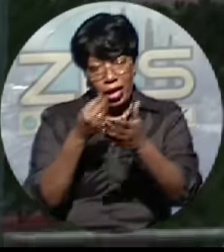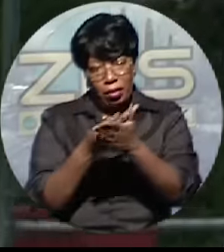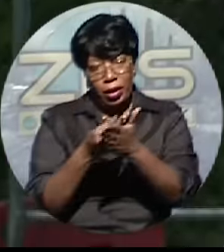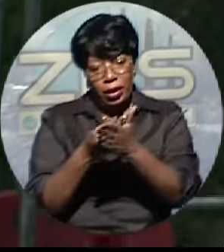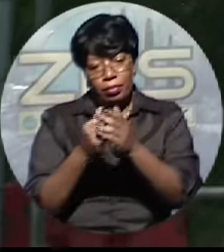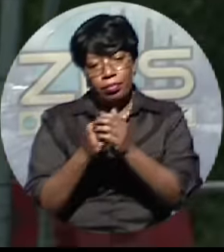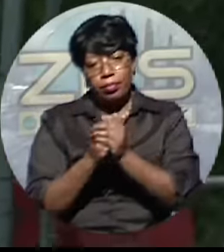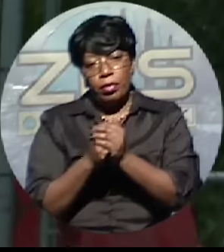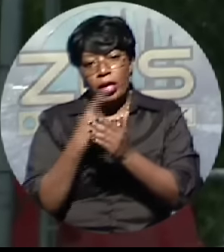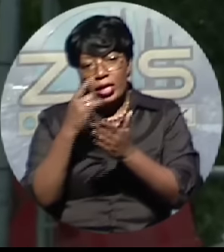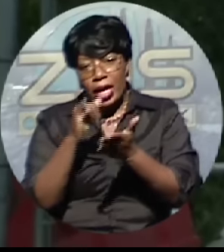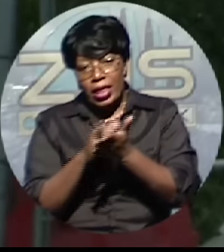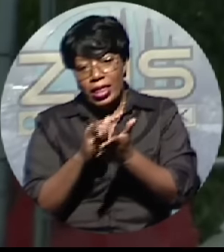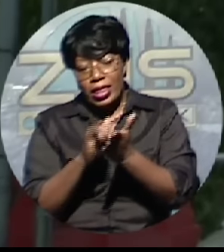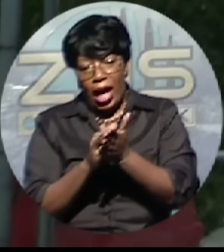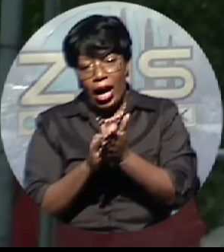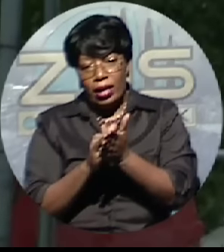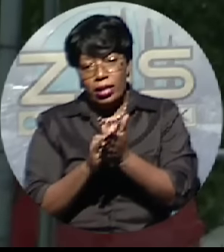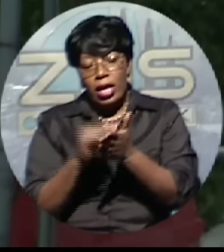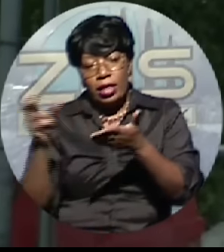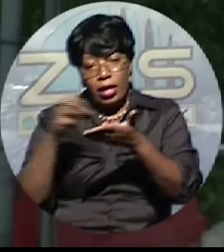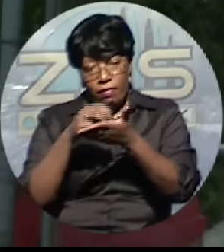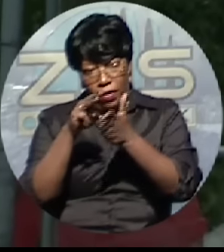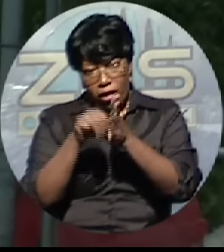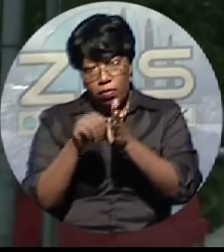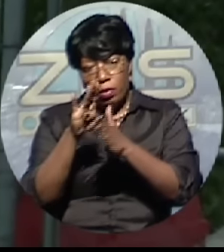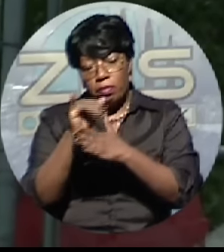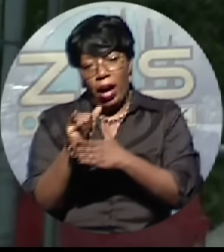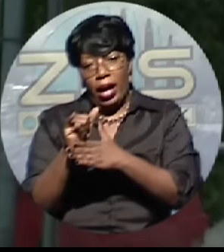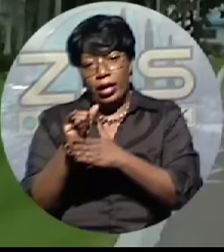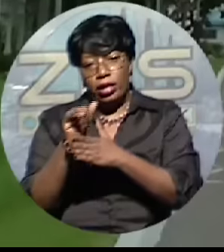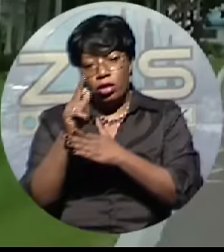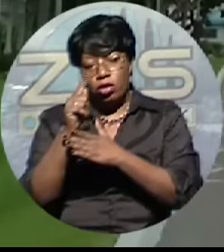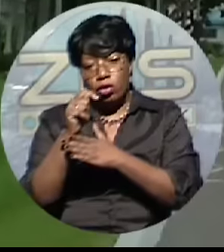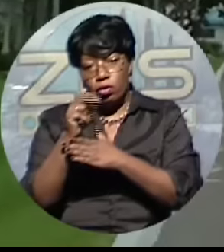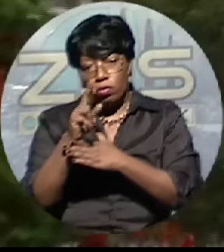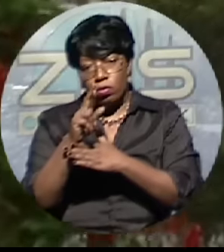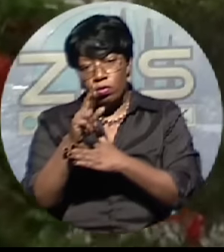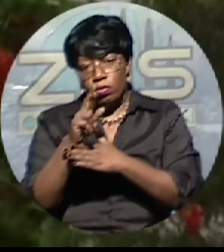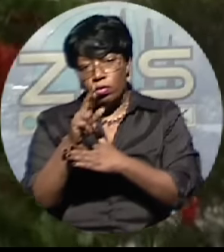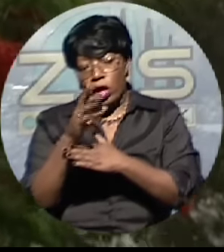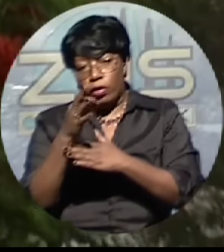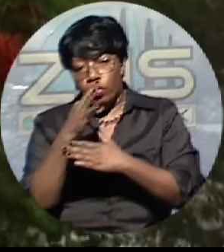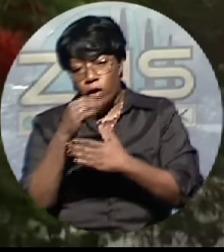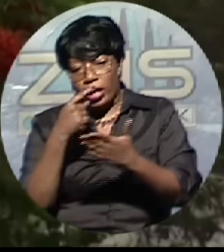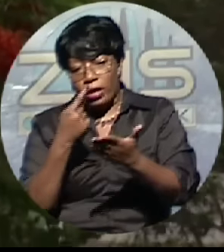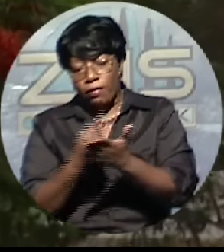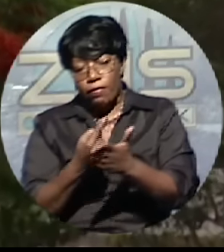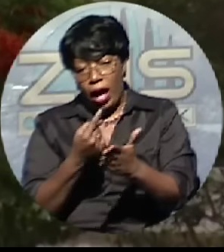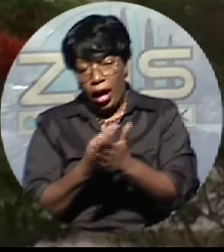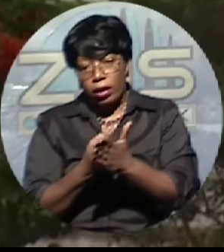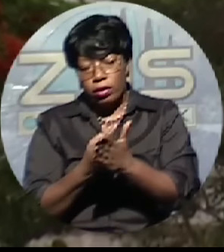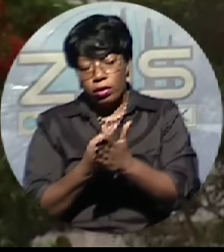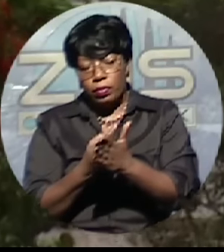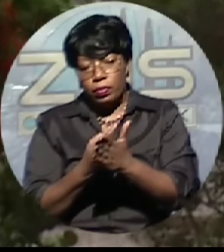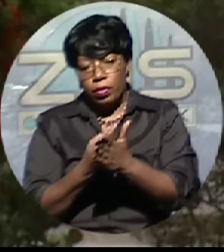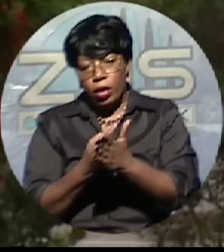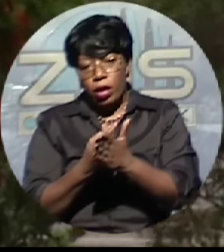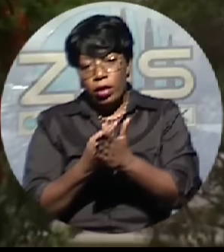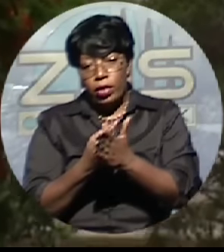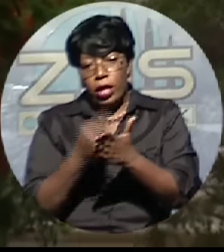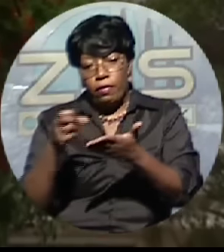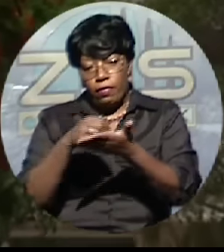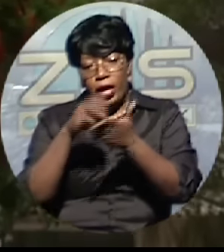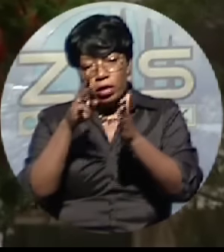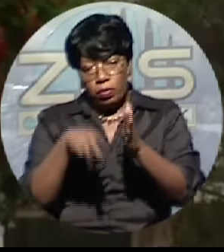to the statement, the significant levels of investment made by Chow Tai Fook attest to the fact that investor confidence in the Bahamas